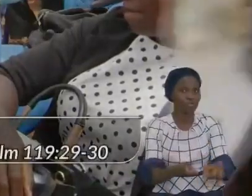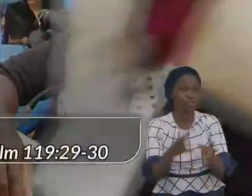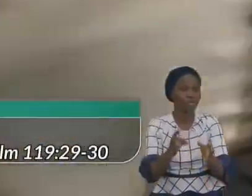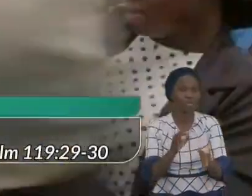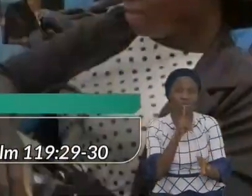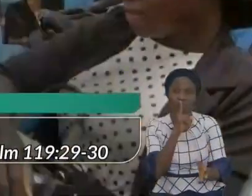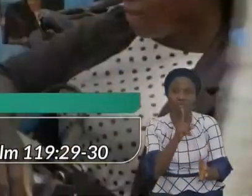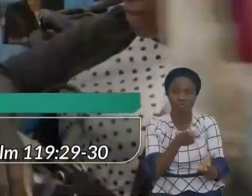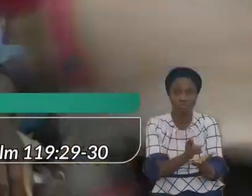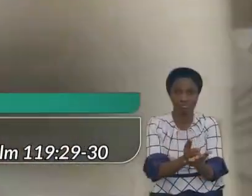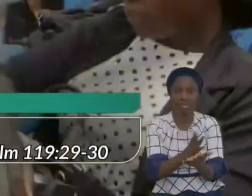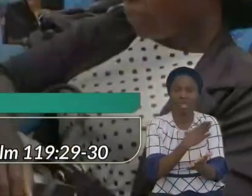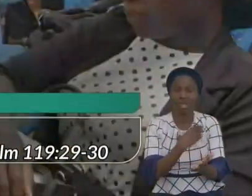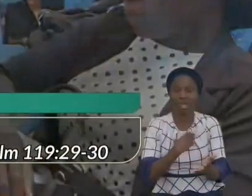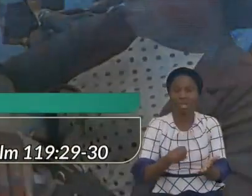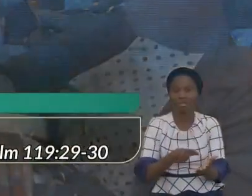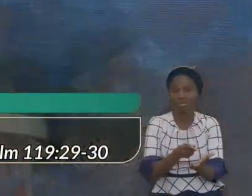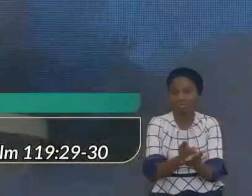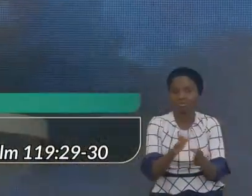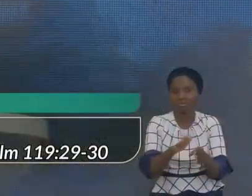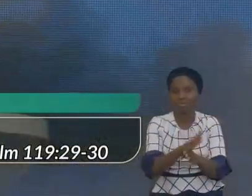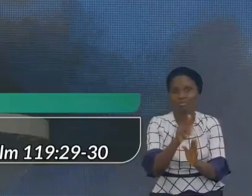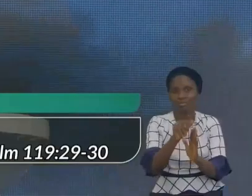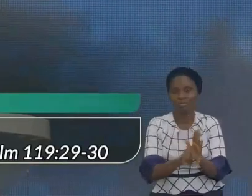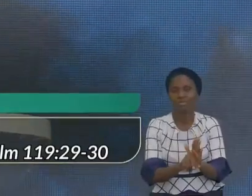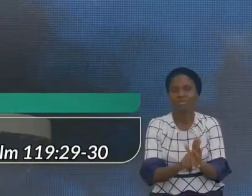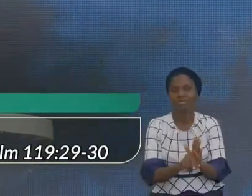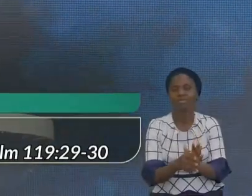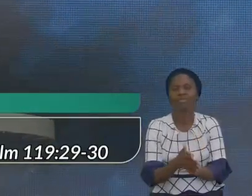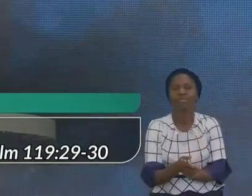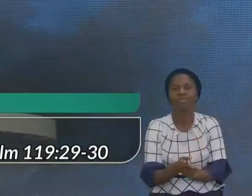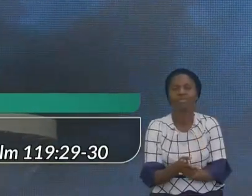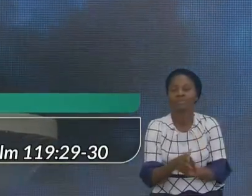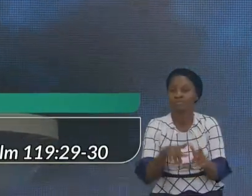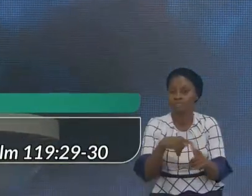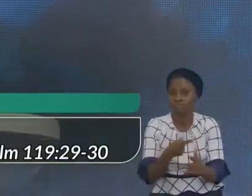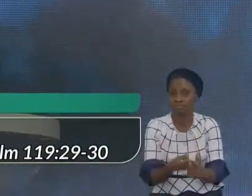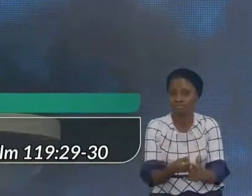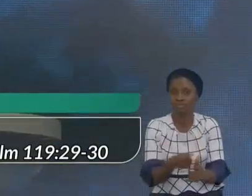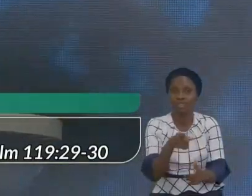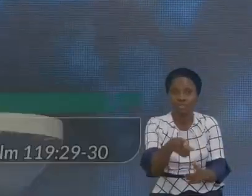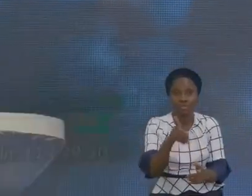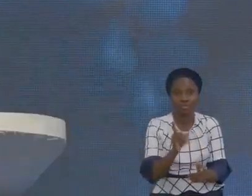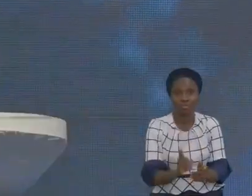And then you must follow the way of his steps.